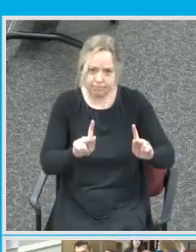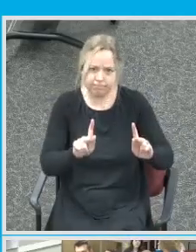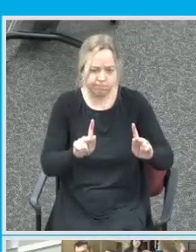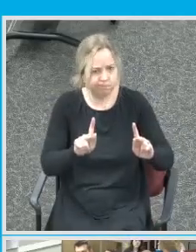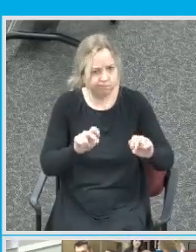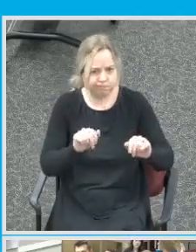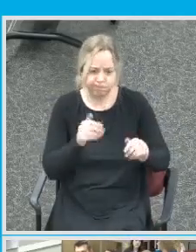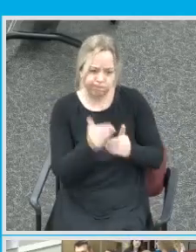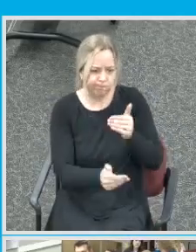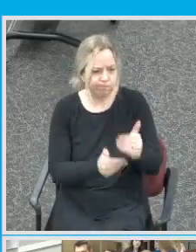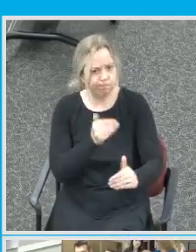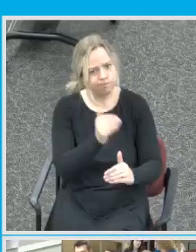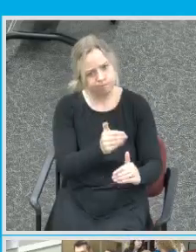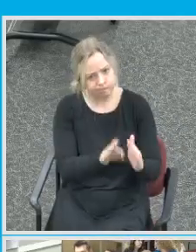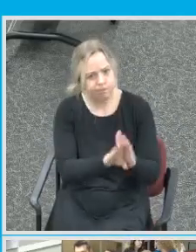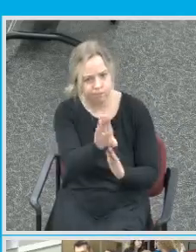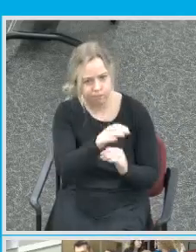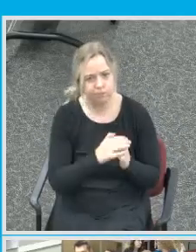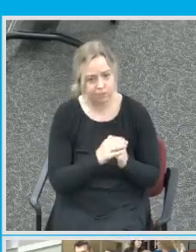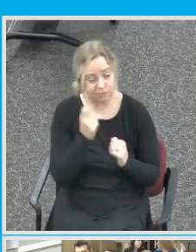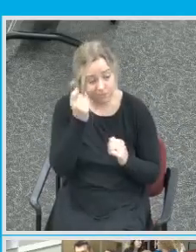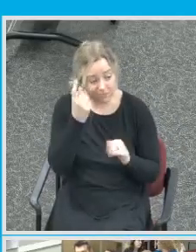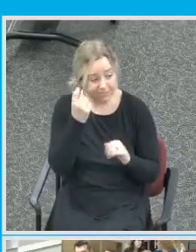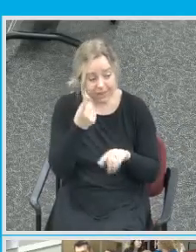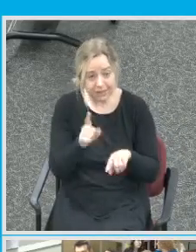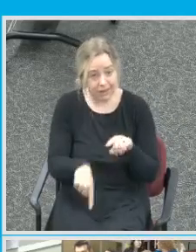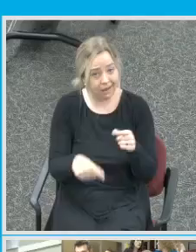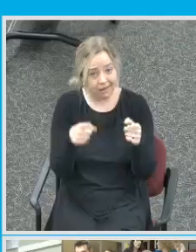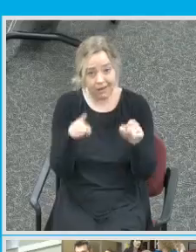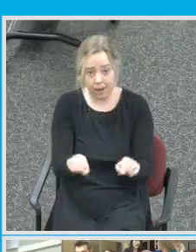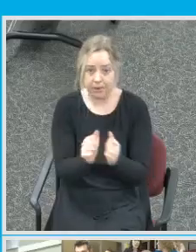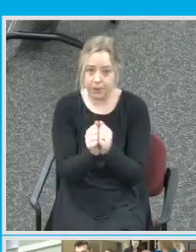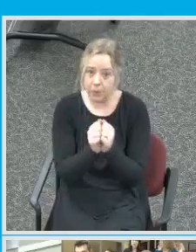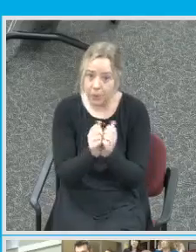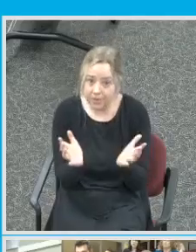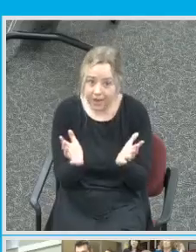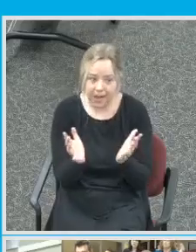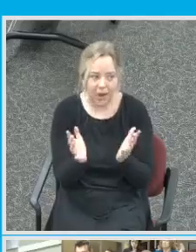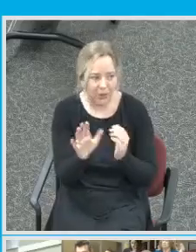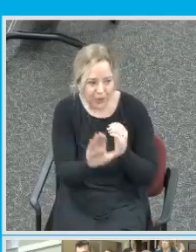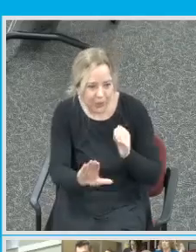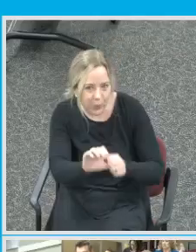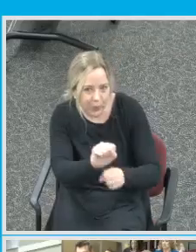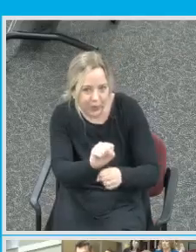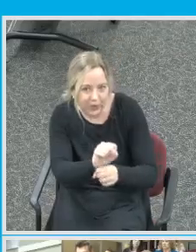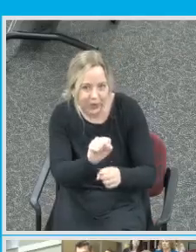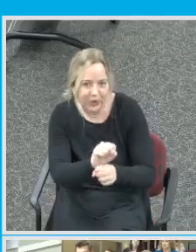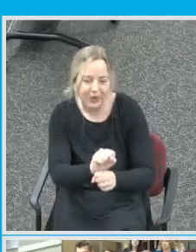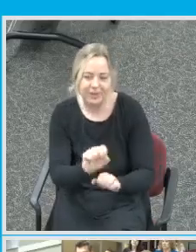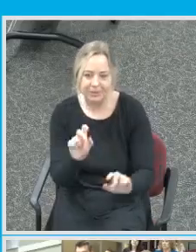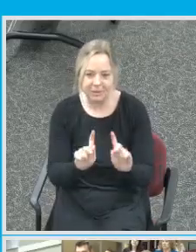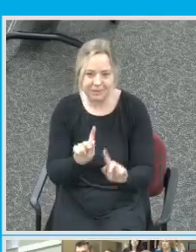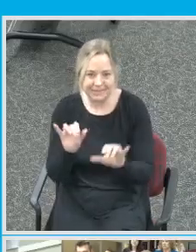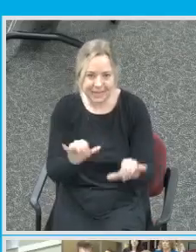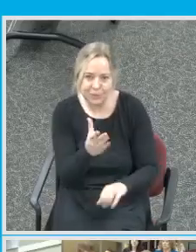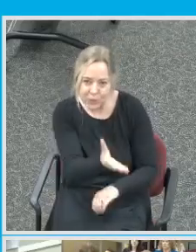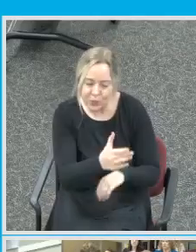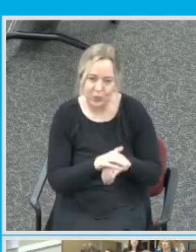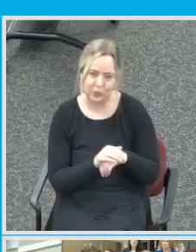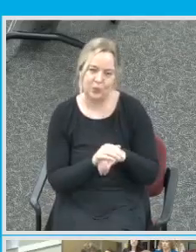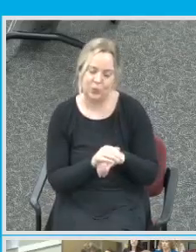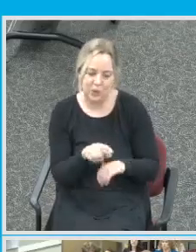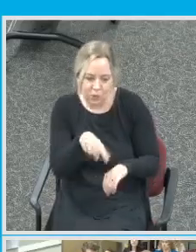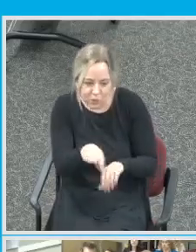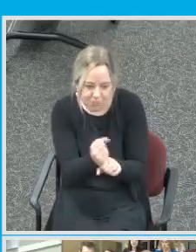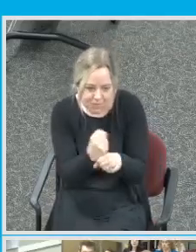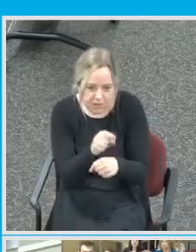in a positive direction. And it won't happen without the work of people like you in the positions that you hold, making sure that that